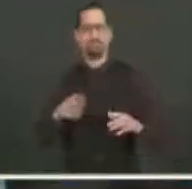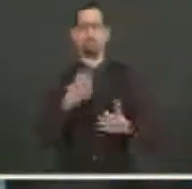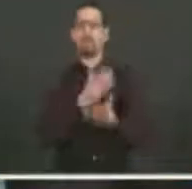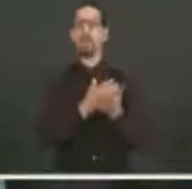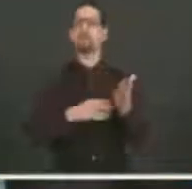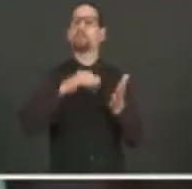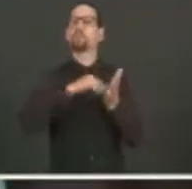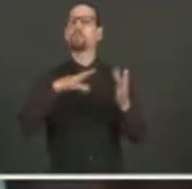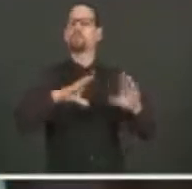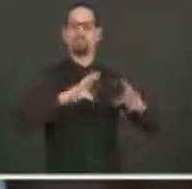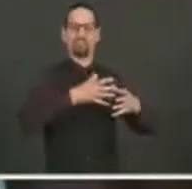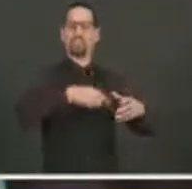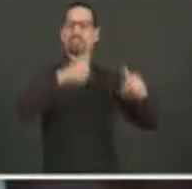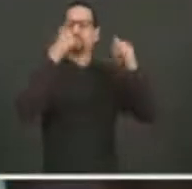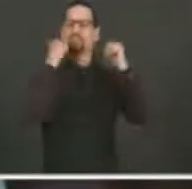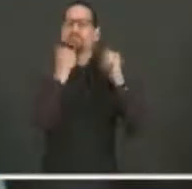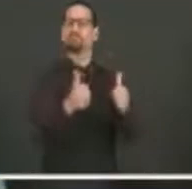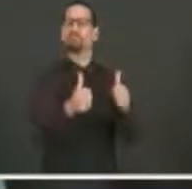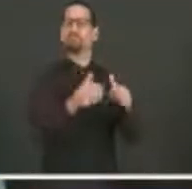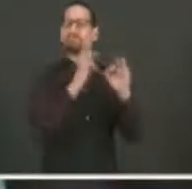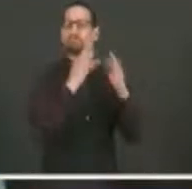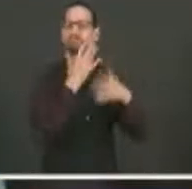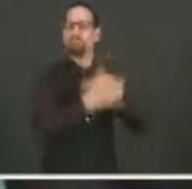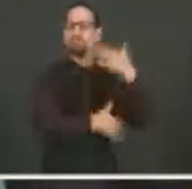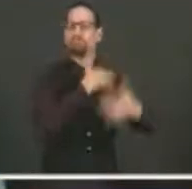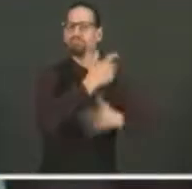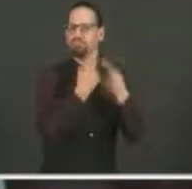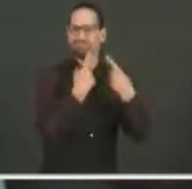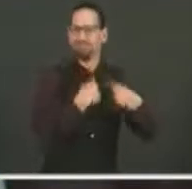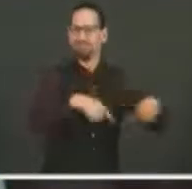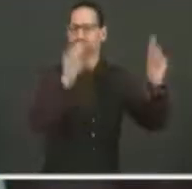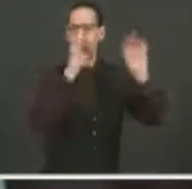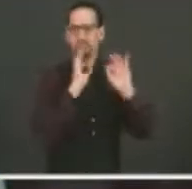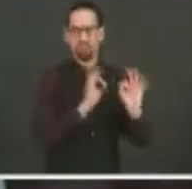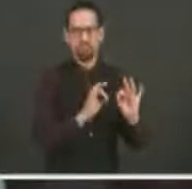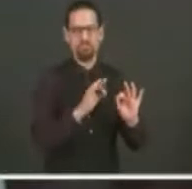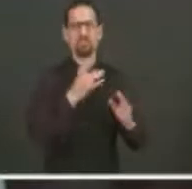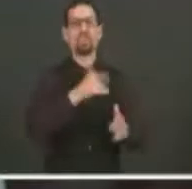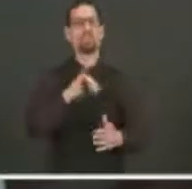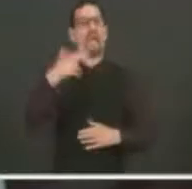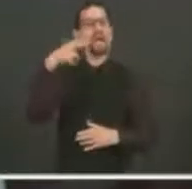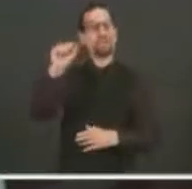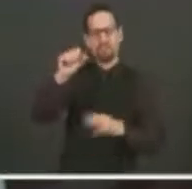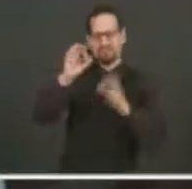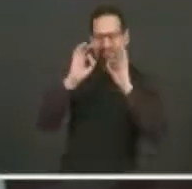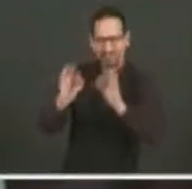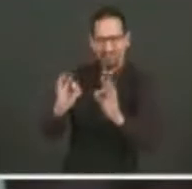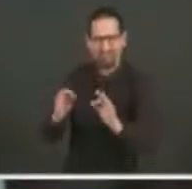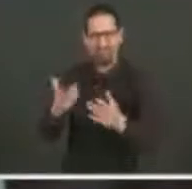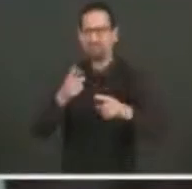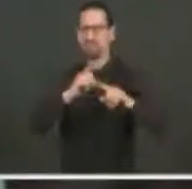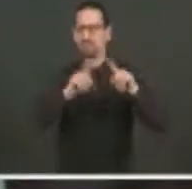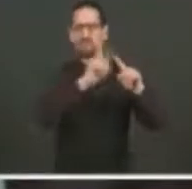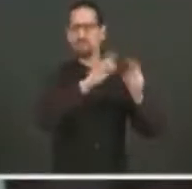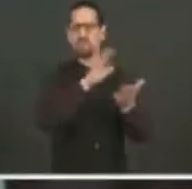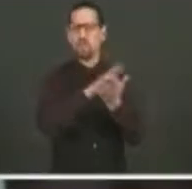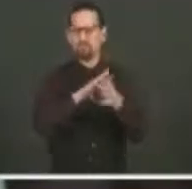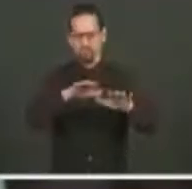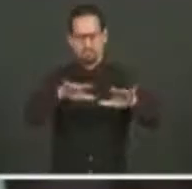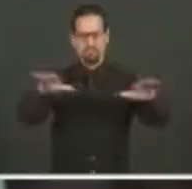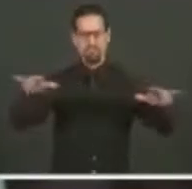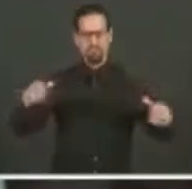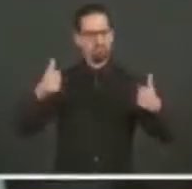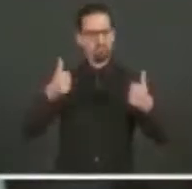distance learning. That needs to be said. There are many students, particularly high schoolers, who did very well and actually even better